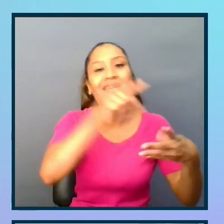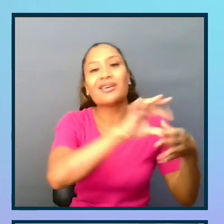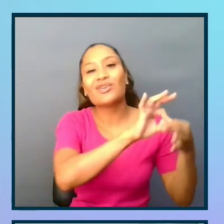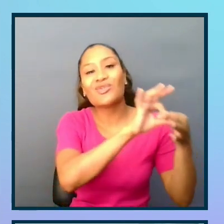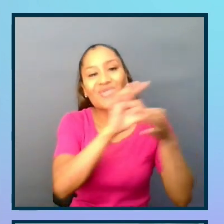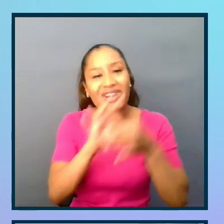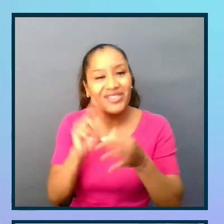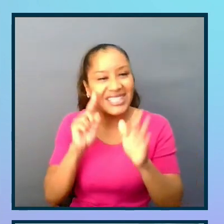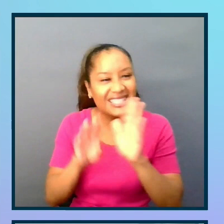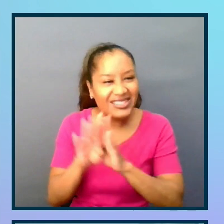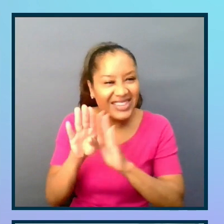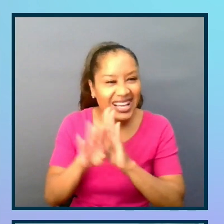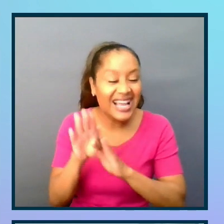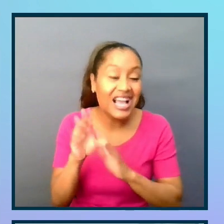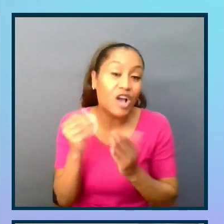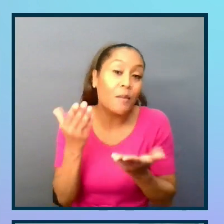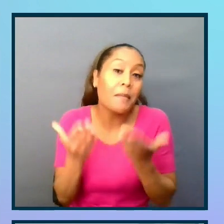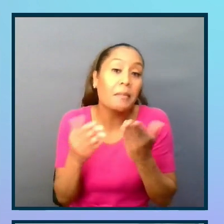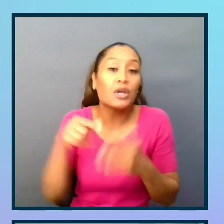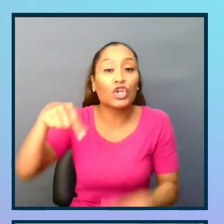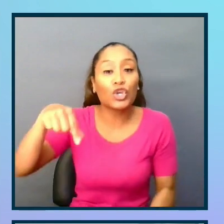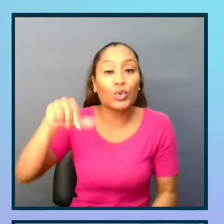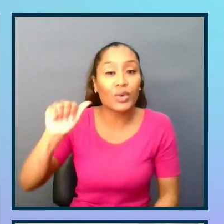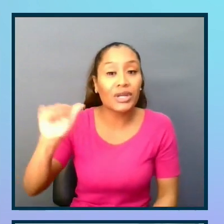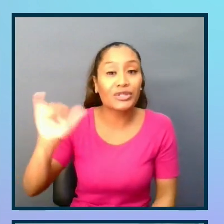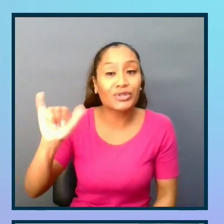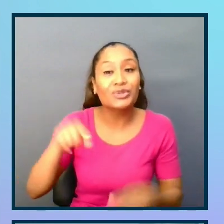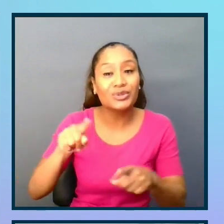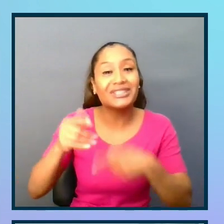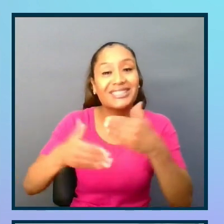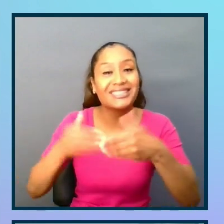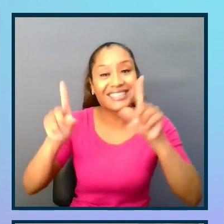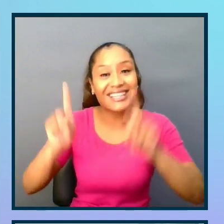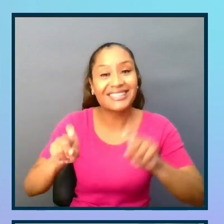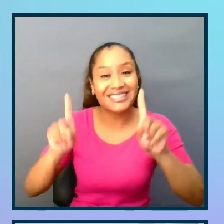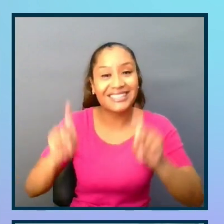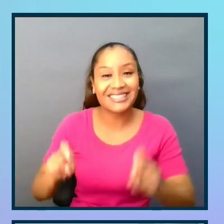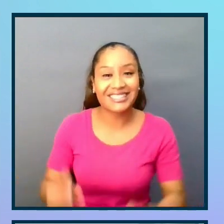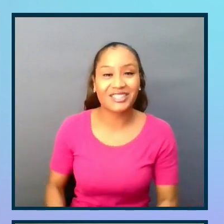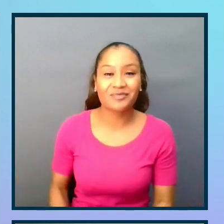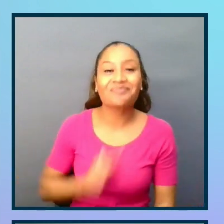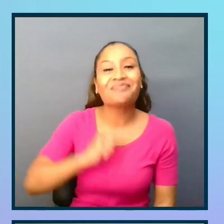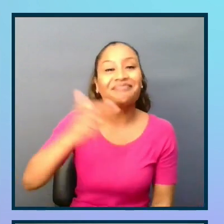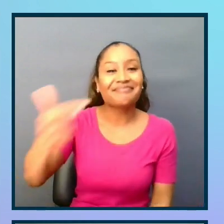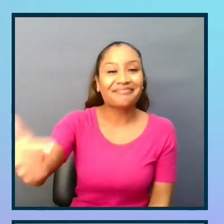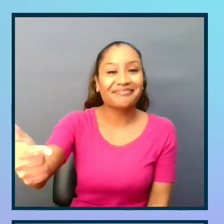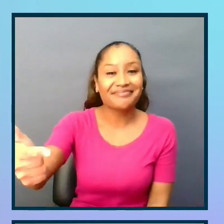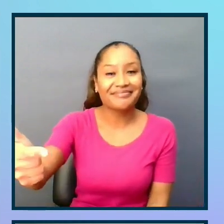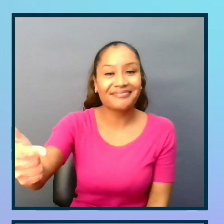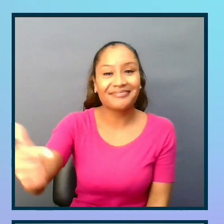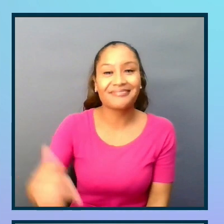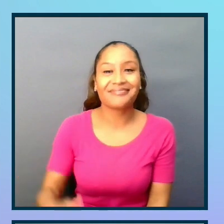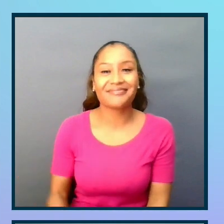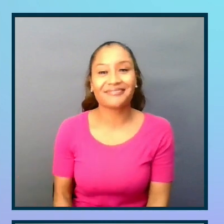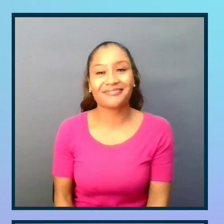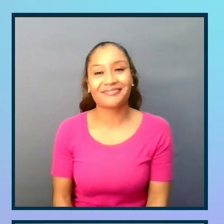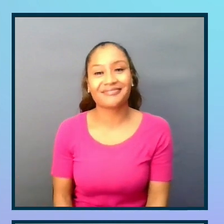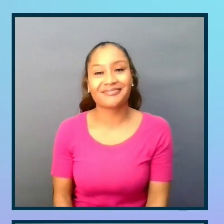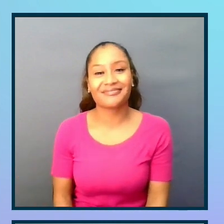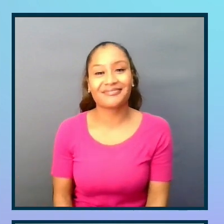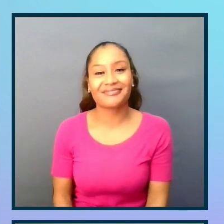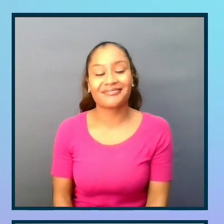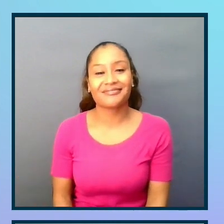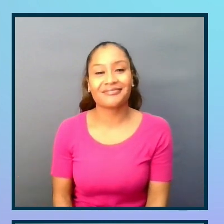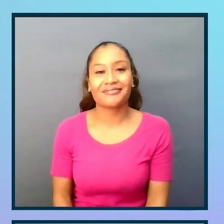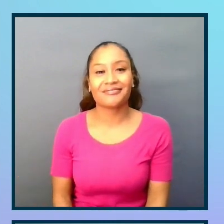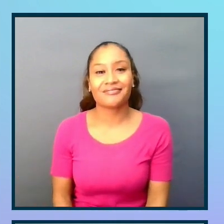development, and also possibly to QA as well as they go through and test it. Cool. And we're not like sponsored by UXPin. We happen to use it.